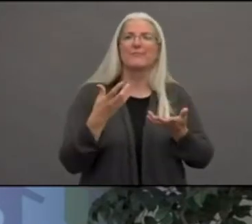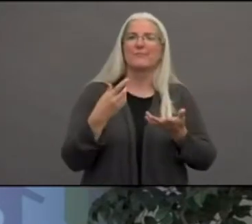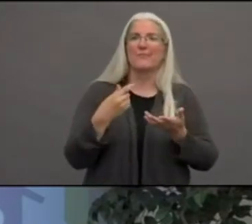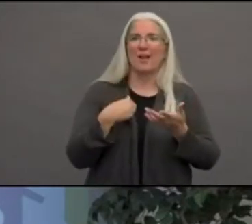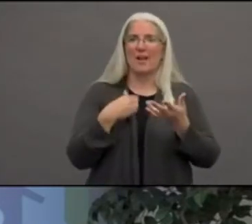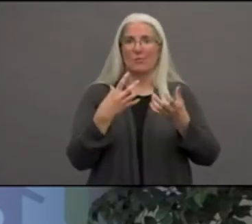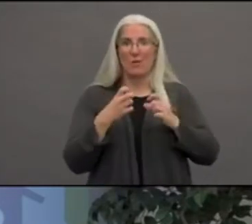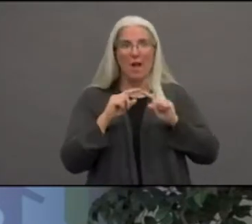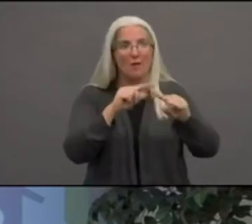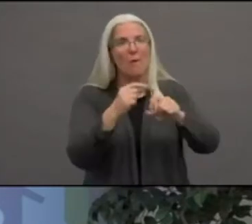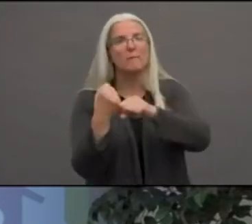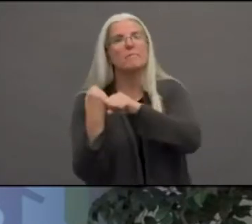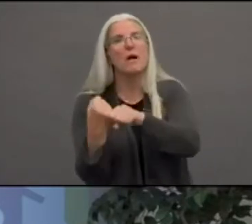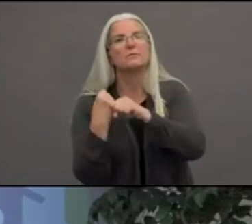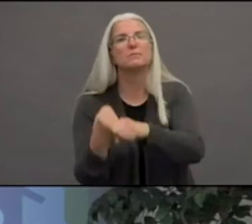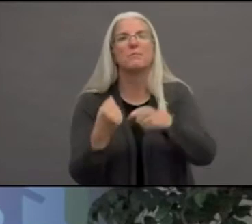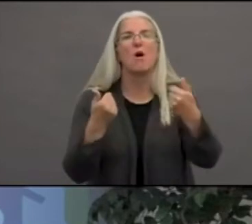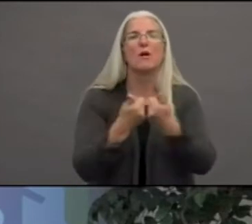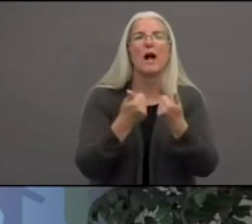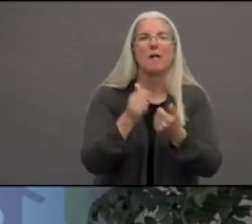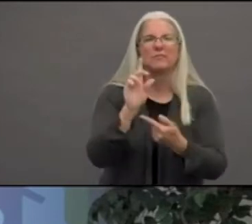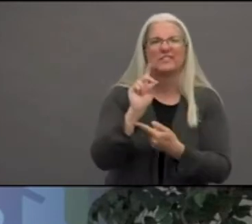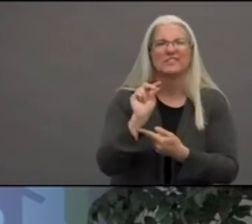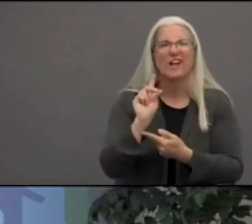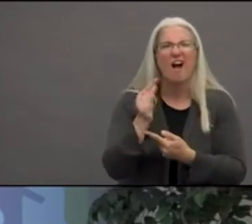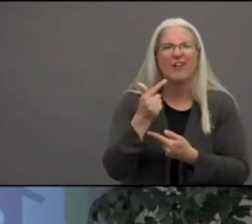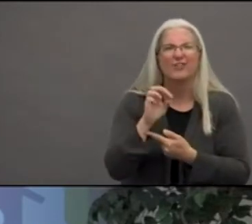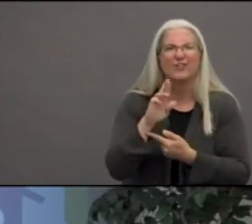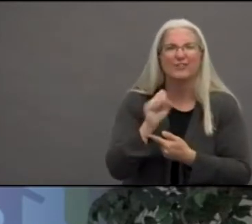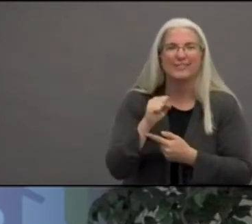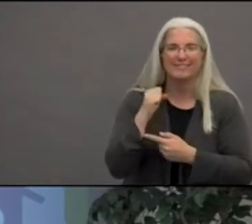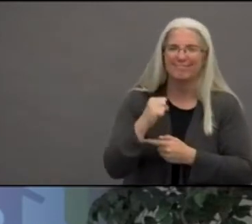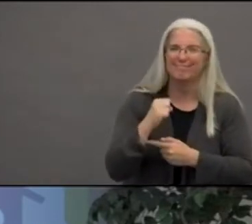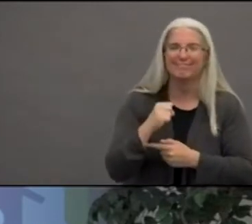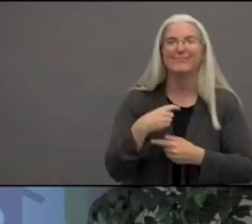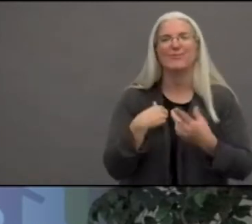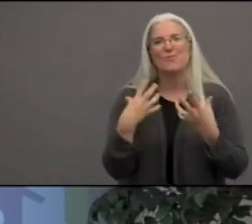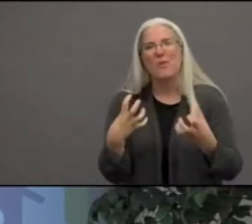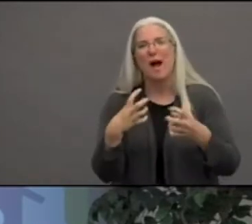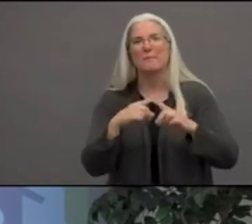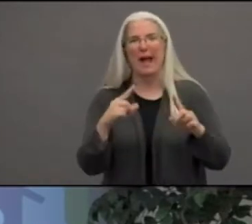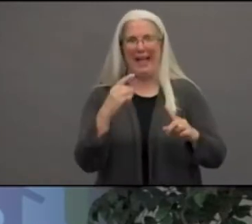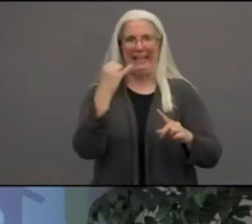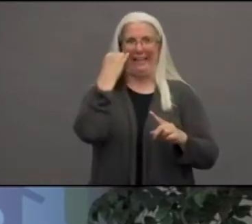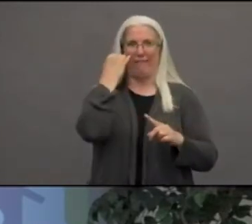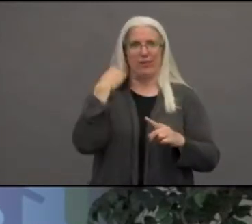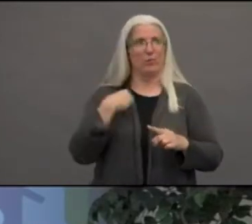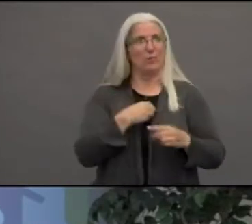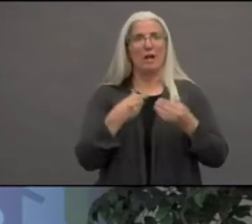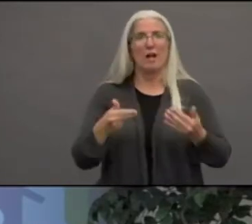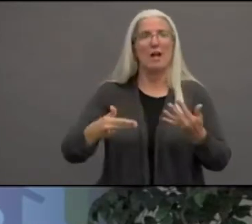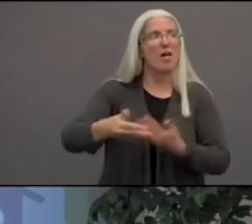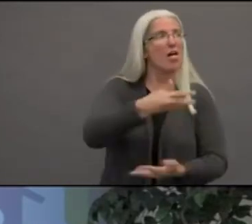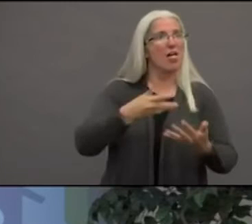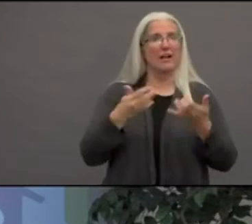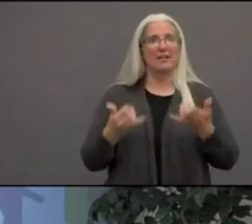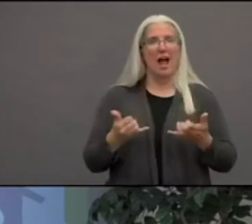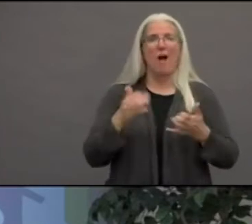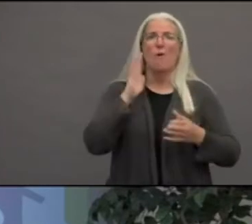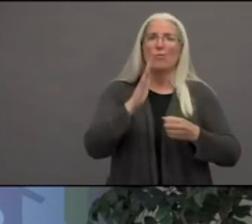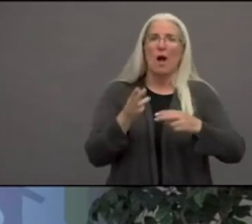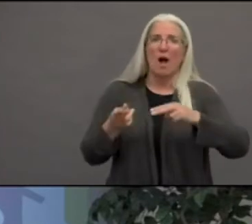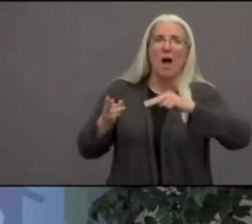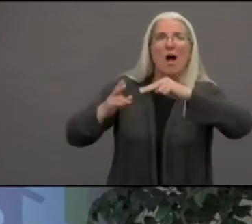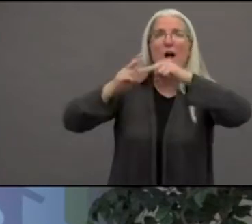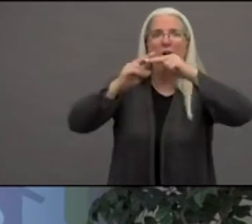Dodgers game. Yep. And as long as the cases continue to rise, we cannot do that. Here are a